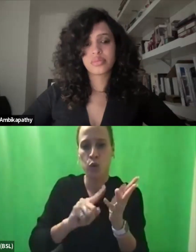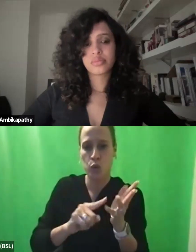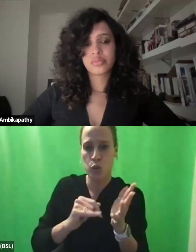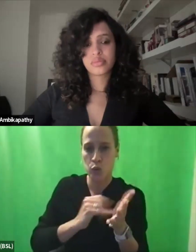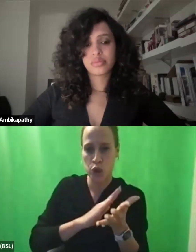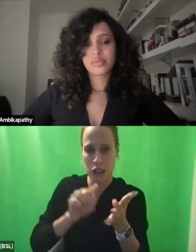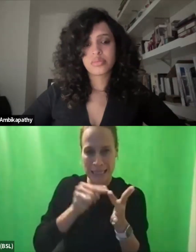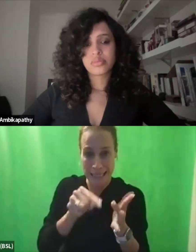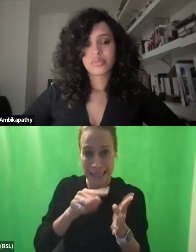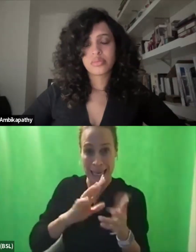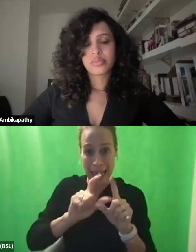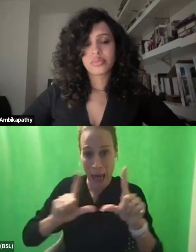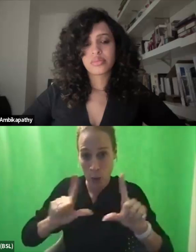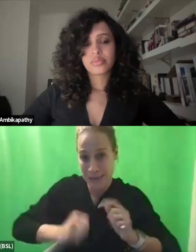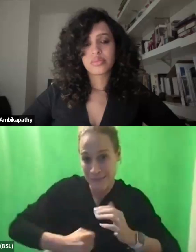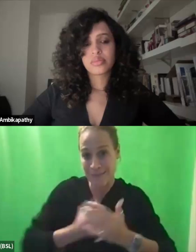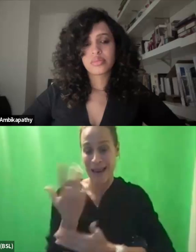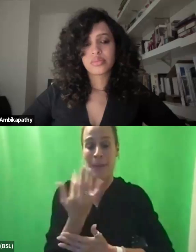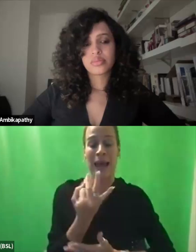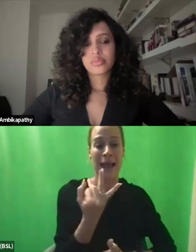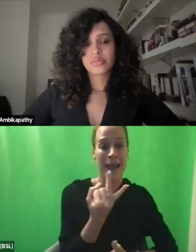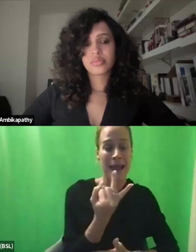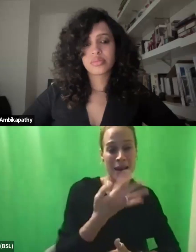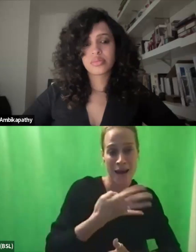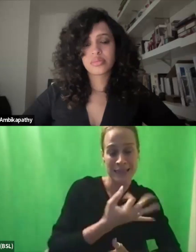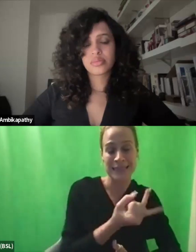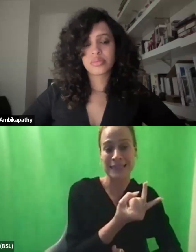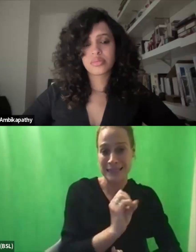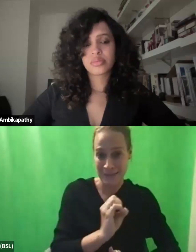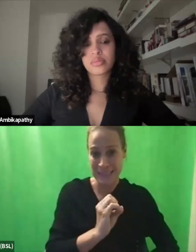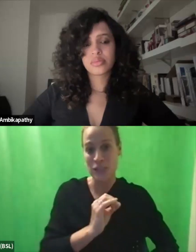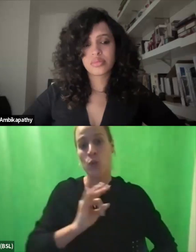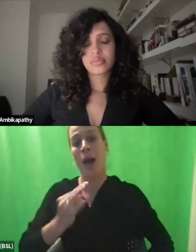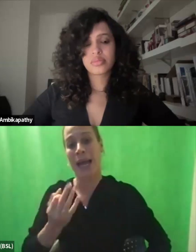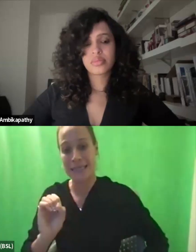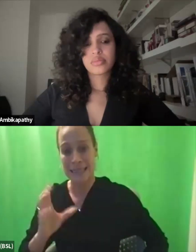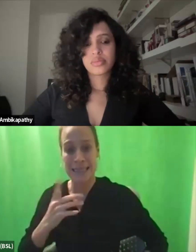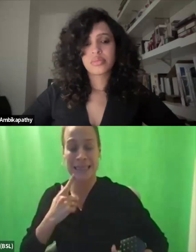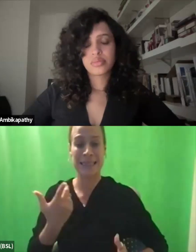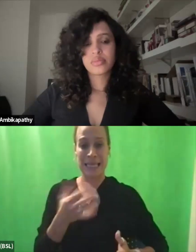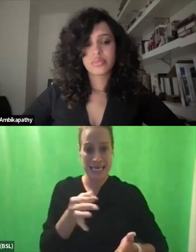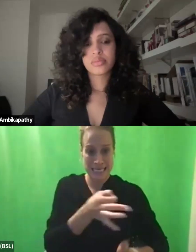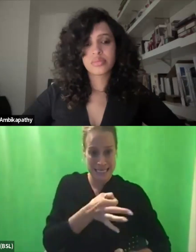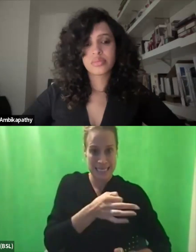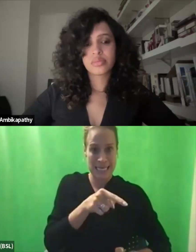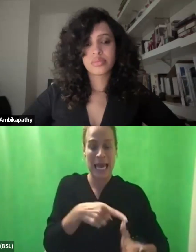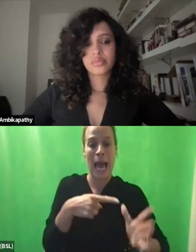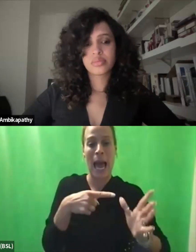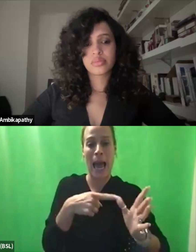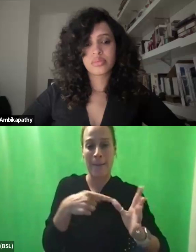the 1970s, 1980s, mainly in the city of Abidjan. Abidjan is the main hub of the Ivory